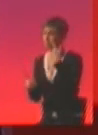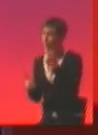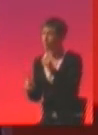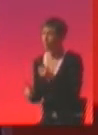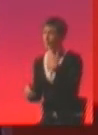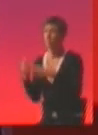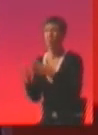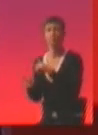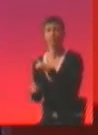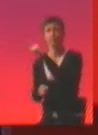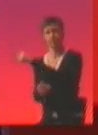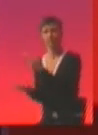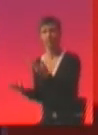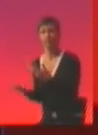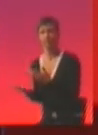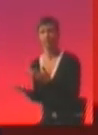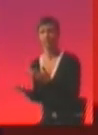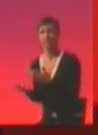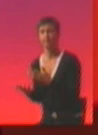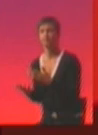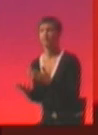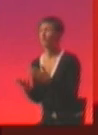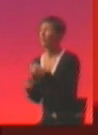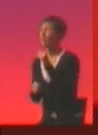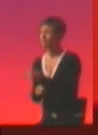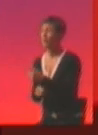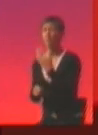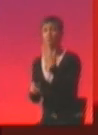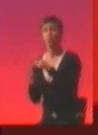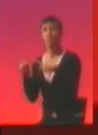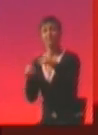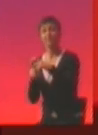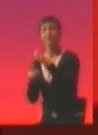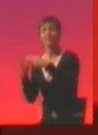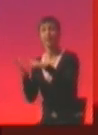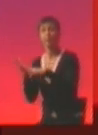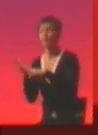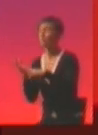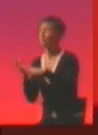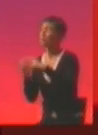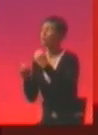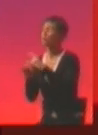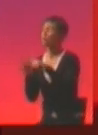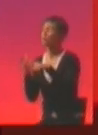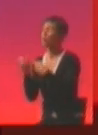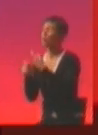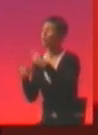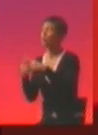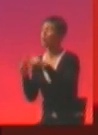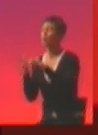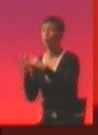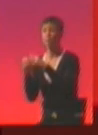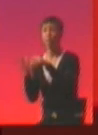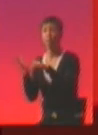that price. And Conference, that's what David Cameron and George Osborne wanted us to do